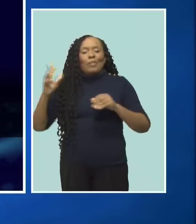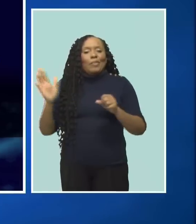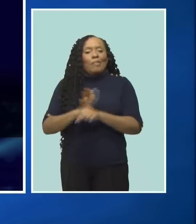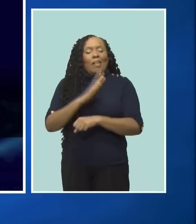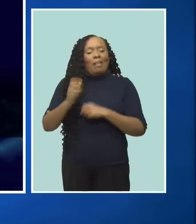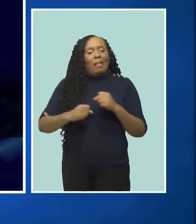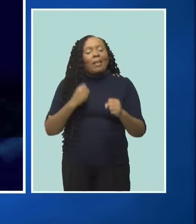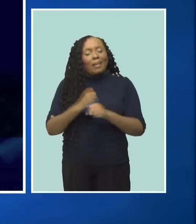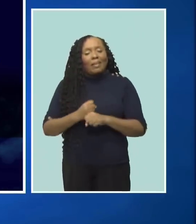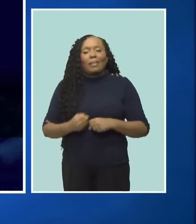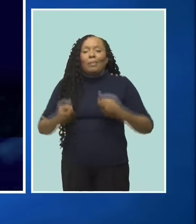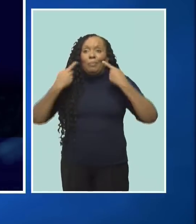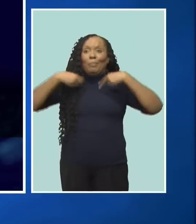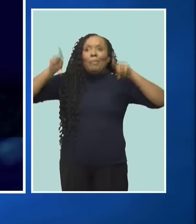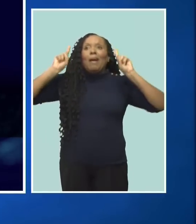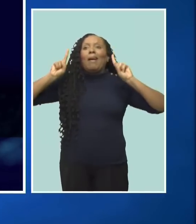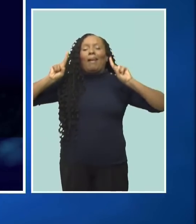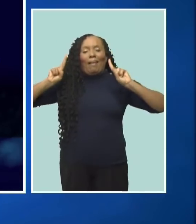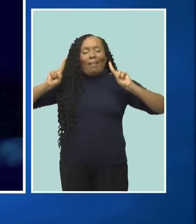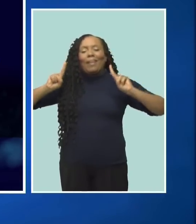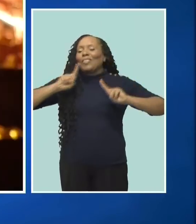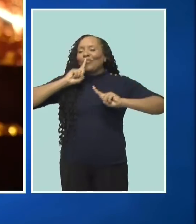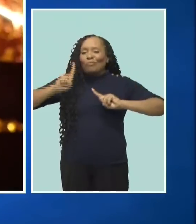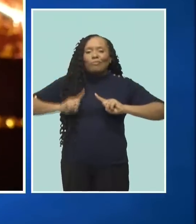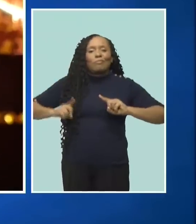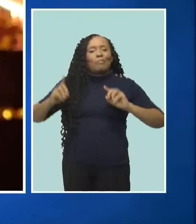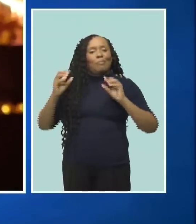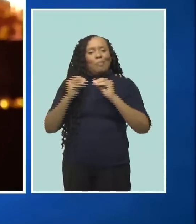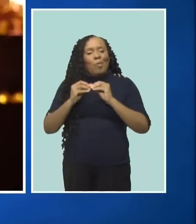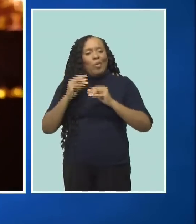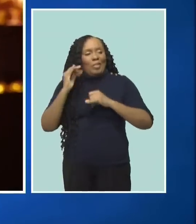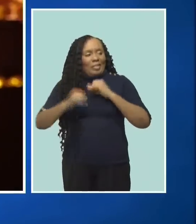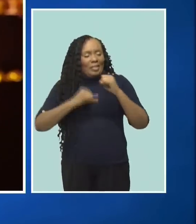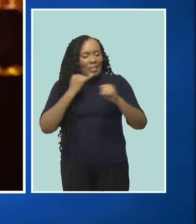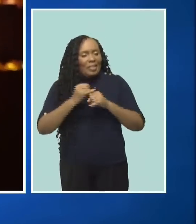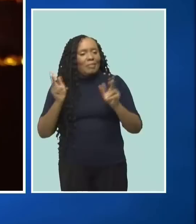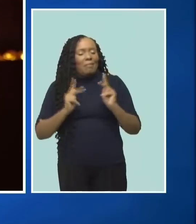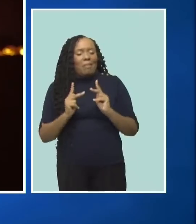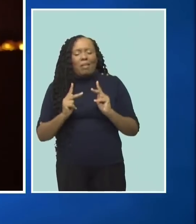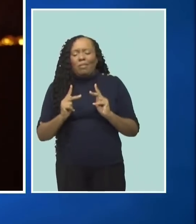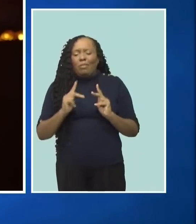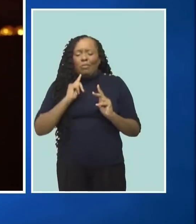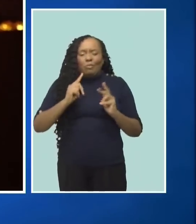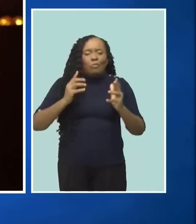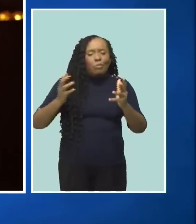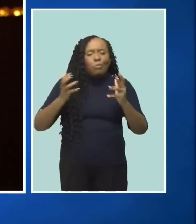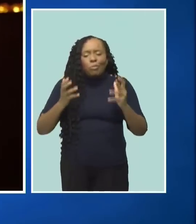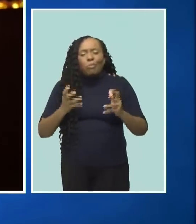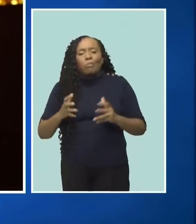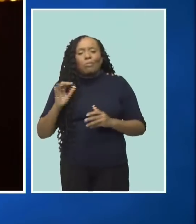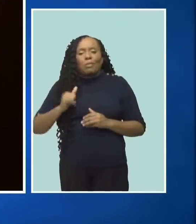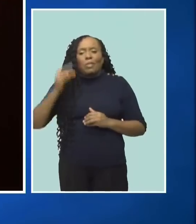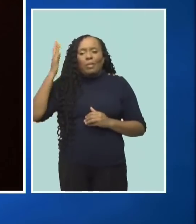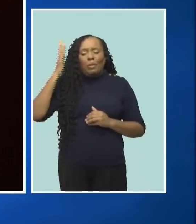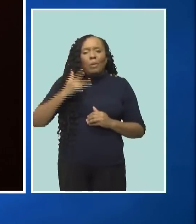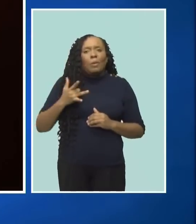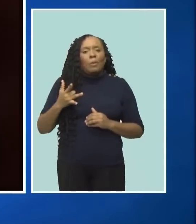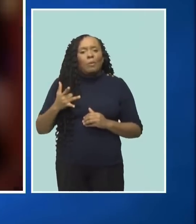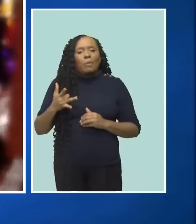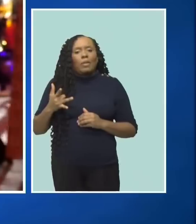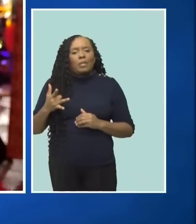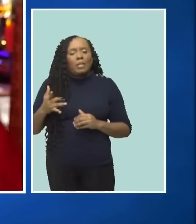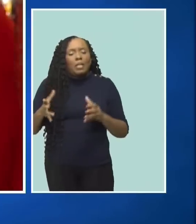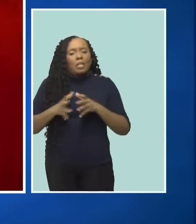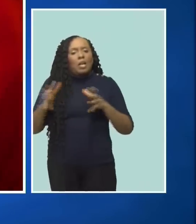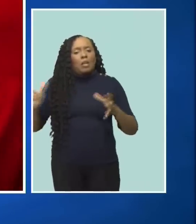year, and it's led to an increase in international demand, which we think is the reason for a lot of the events being sold